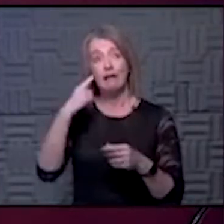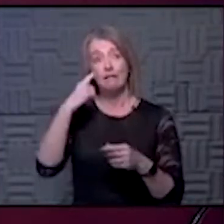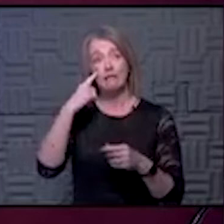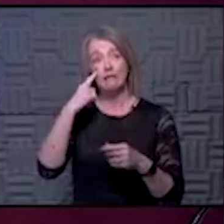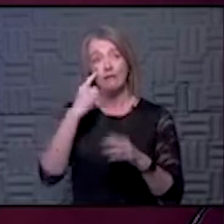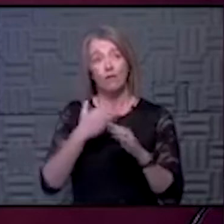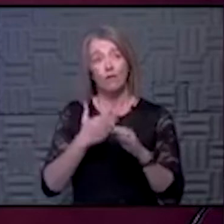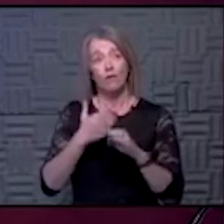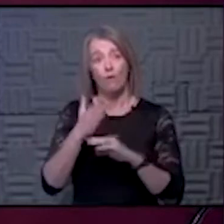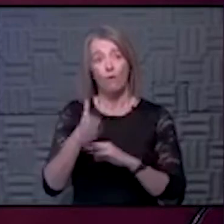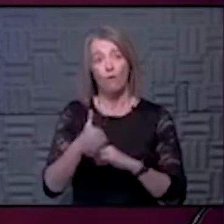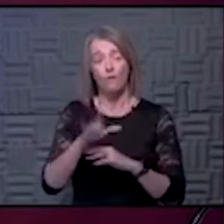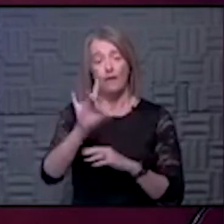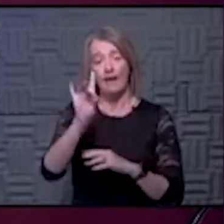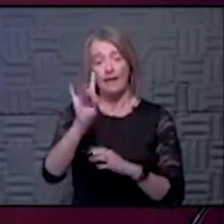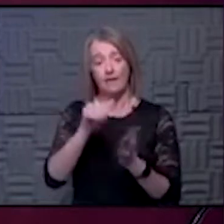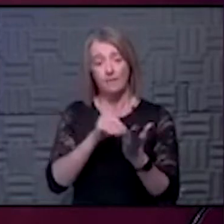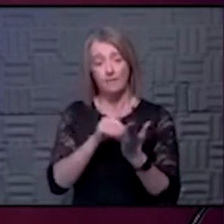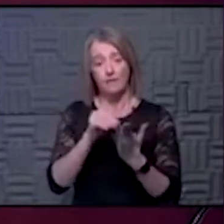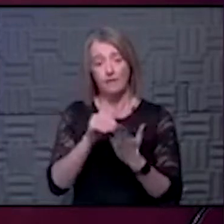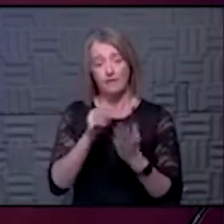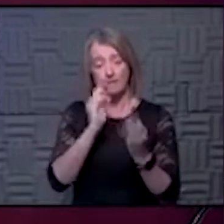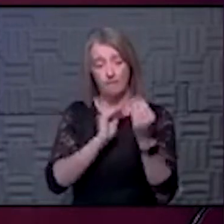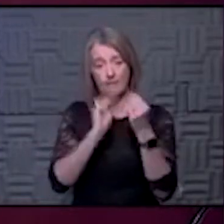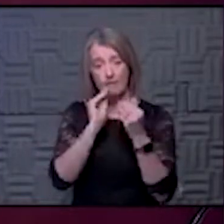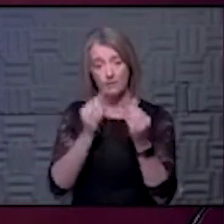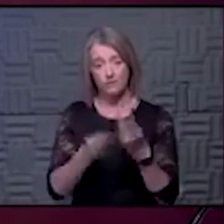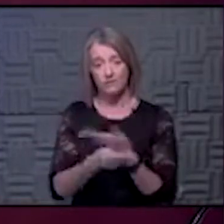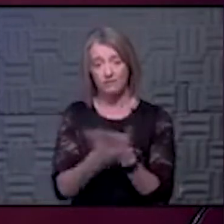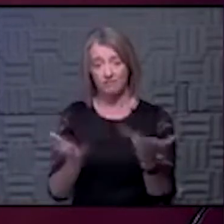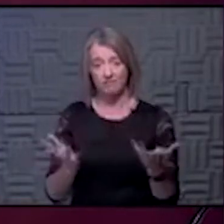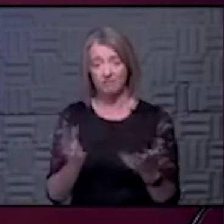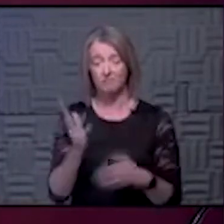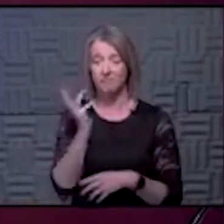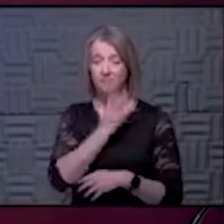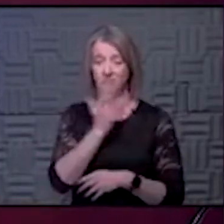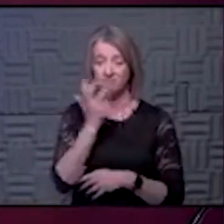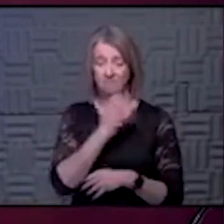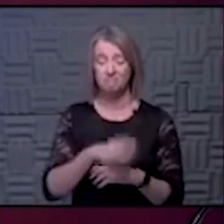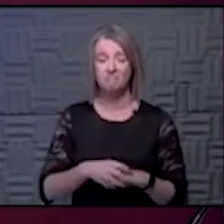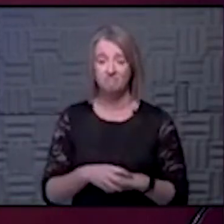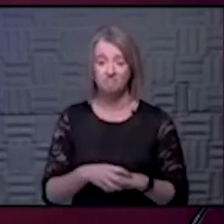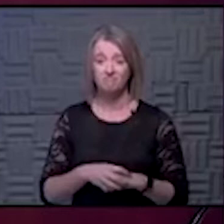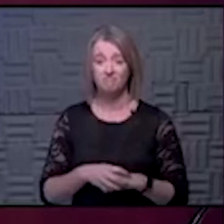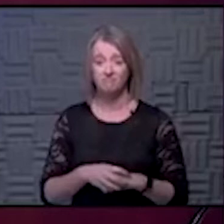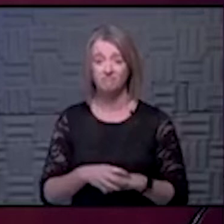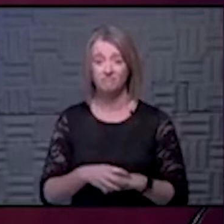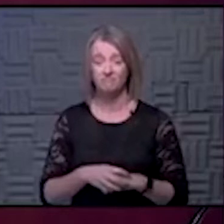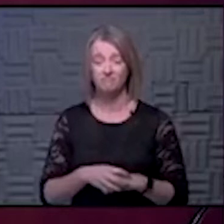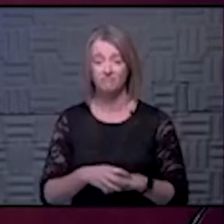just over 8 million meals. Wow. To the area around, all throughout the state of